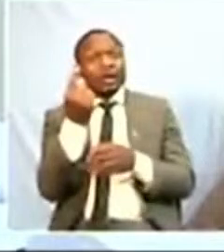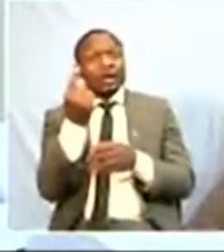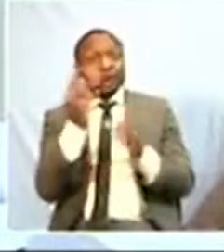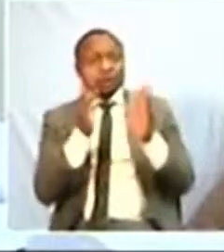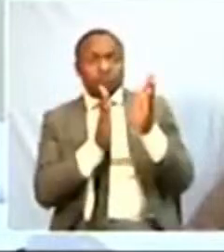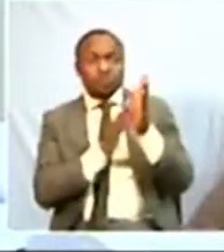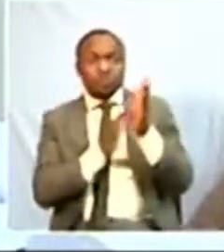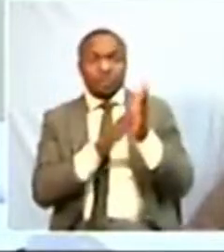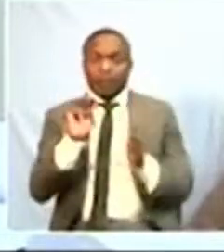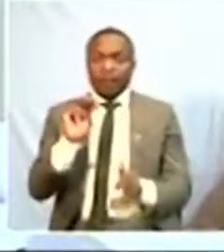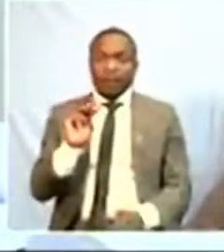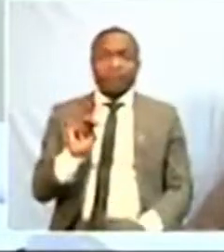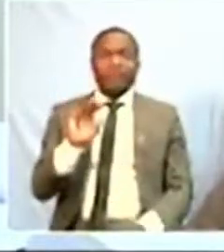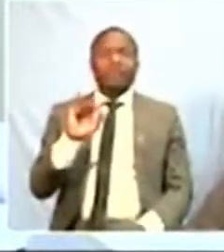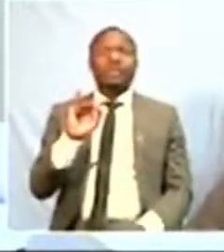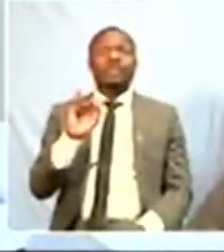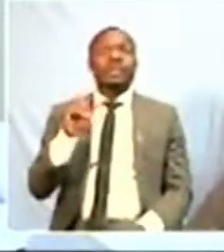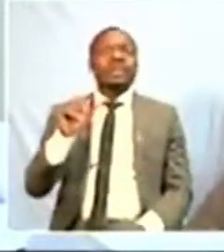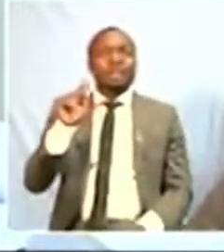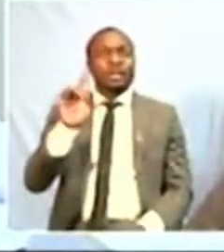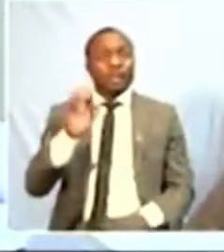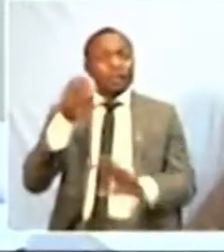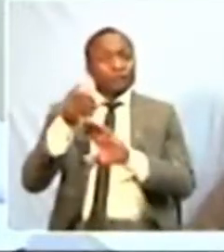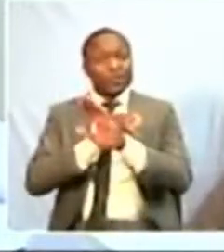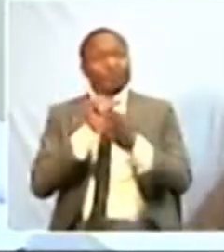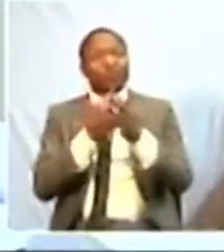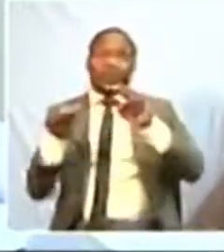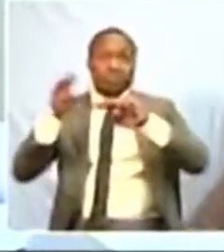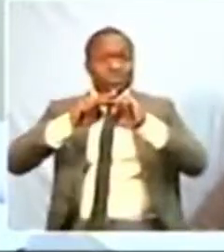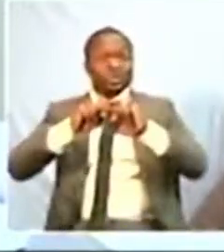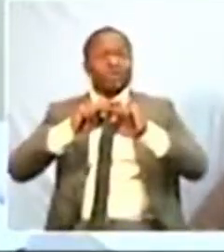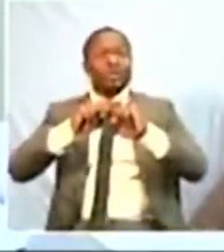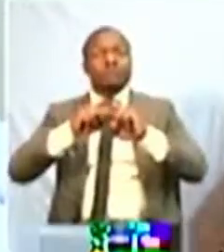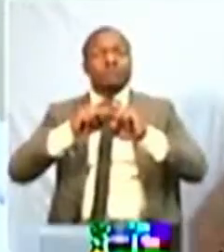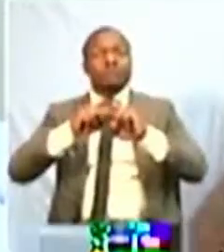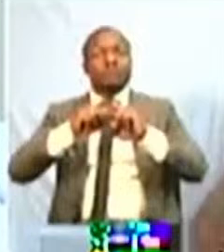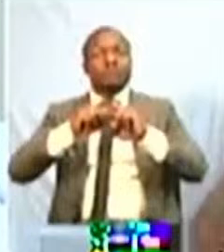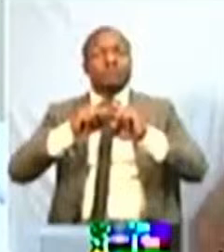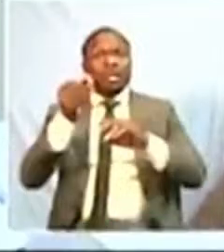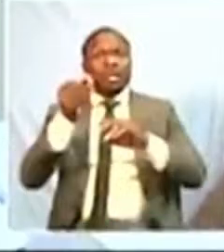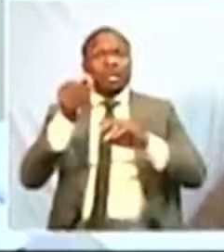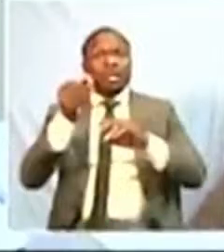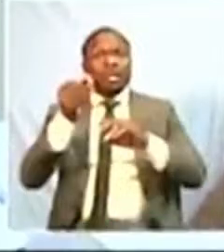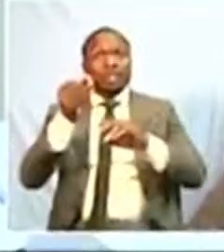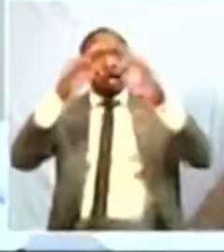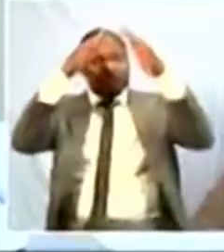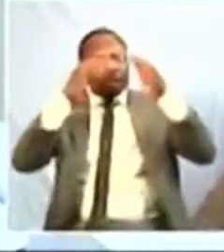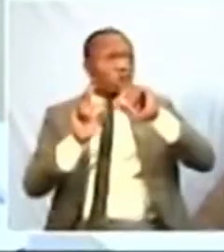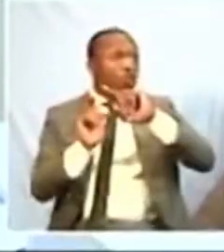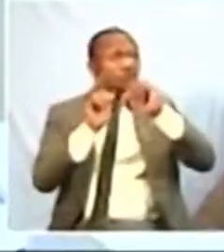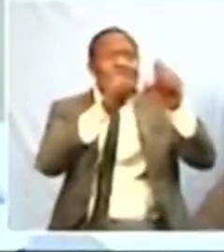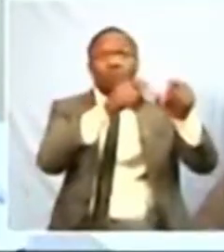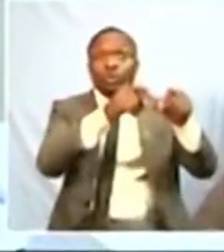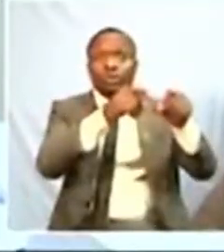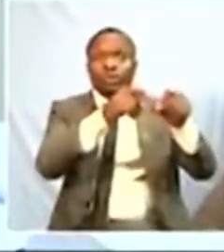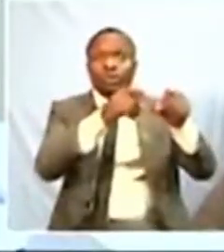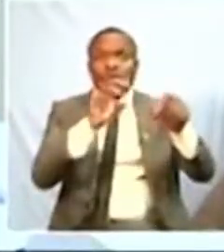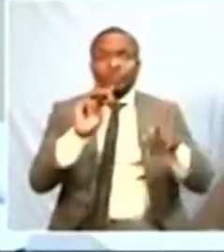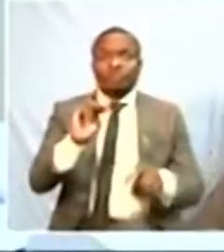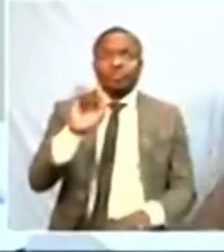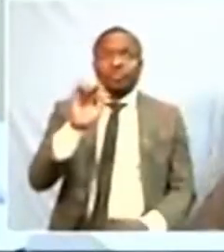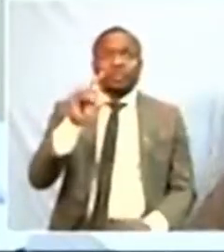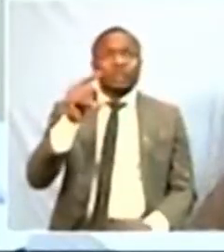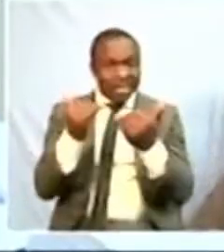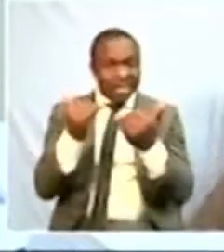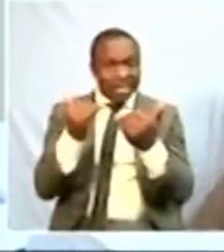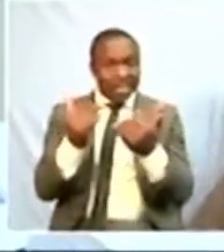school in Mitete before this enhanced CDF, which had a roof. Go to Mitete now.